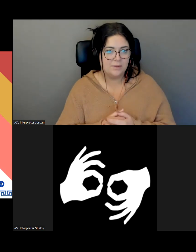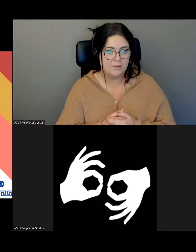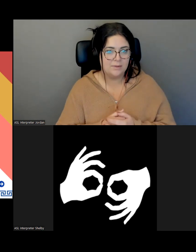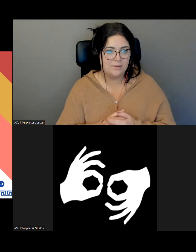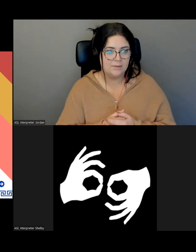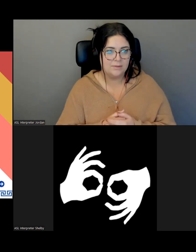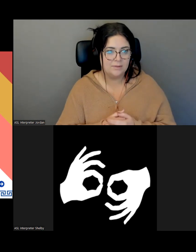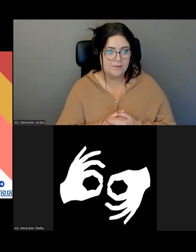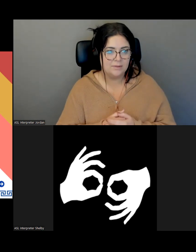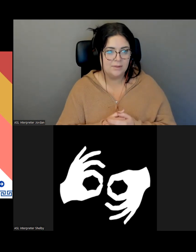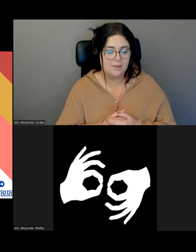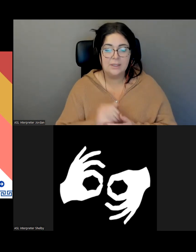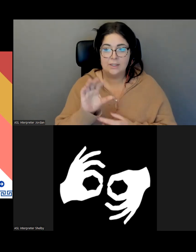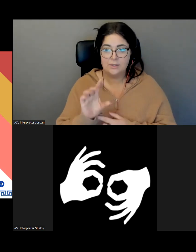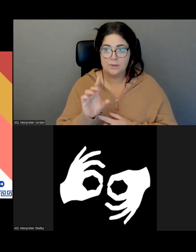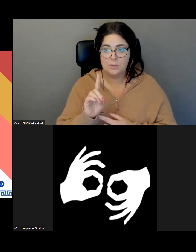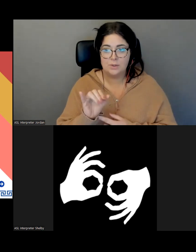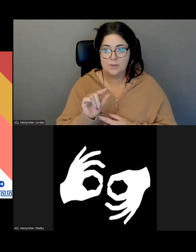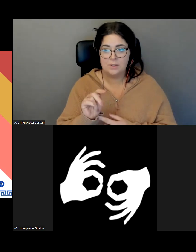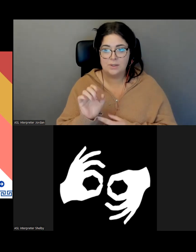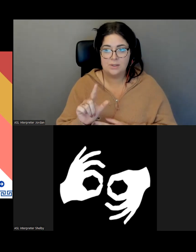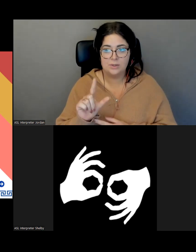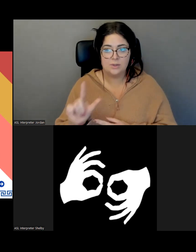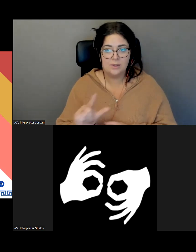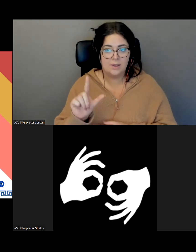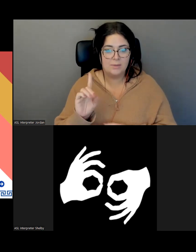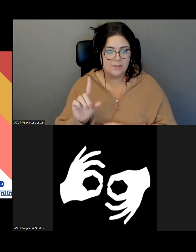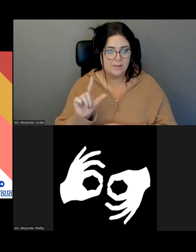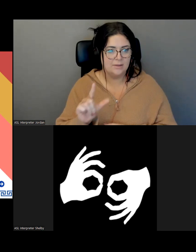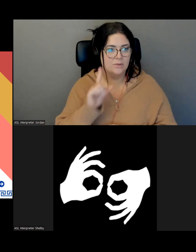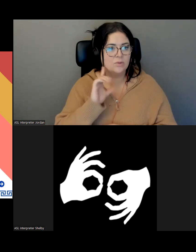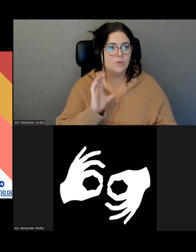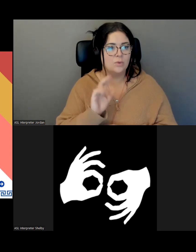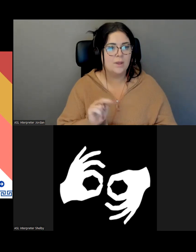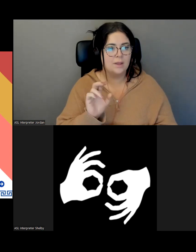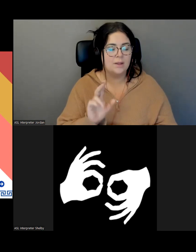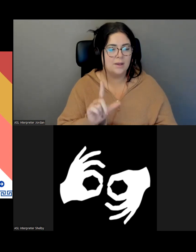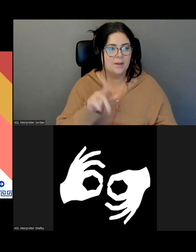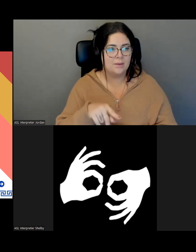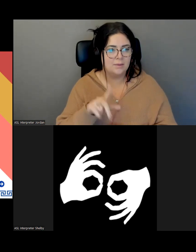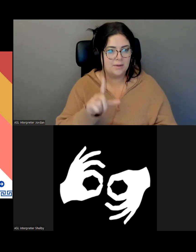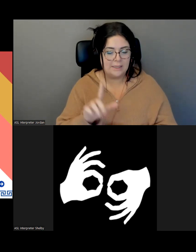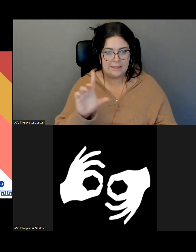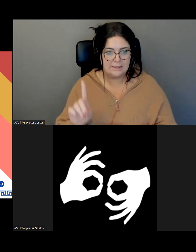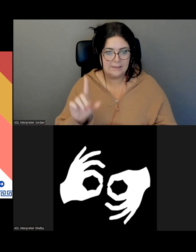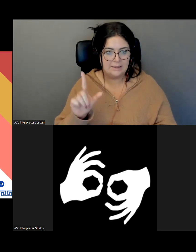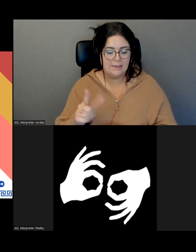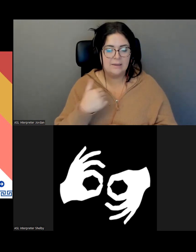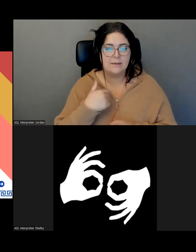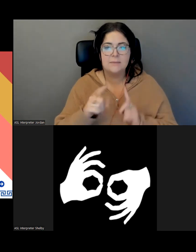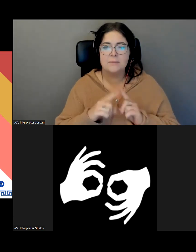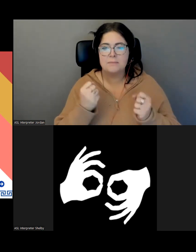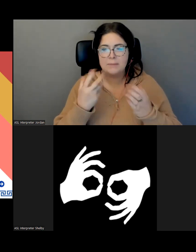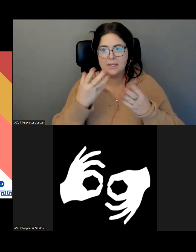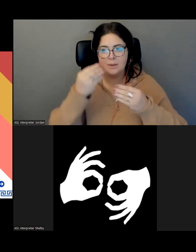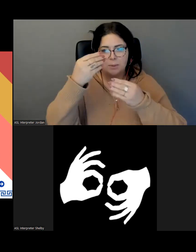All right, so our digital library resources. So NLPL's digital library provides people access to a number of resources,